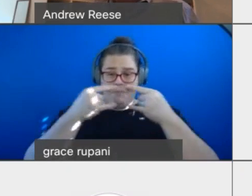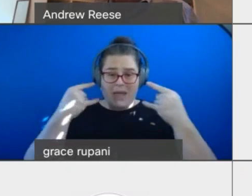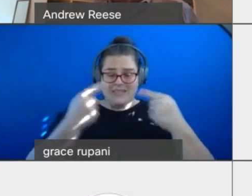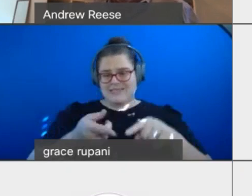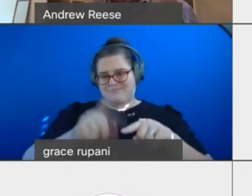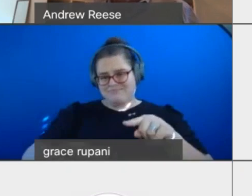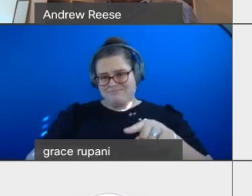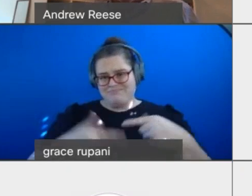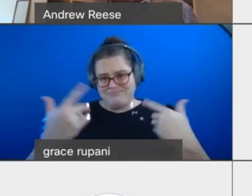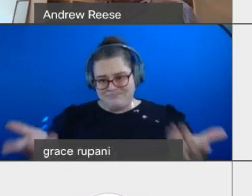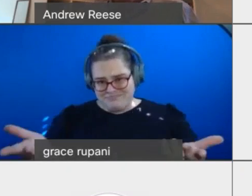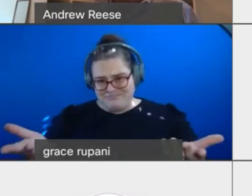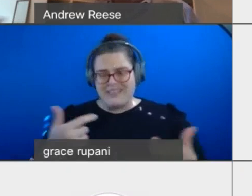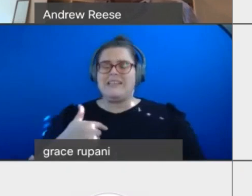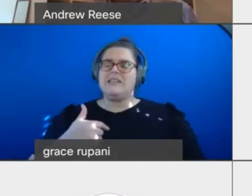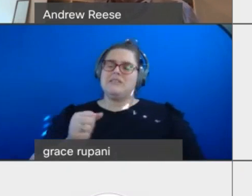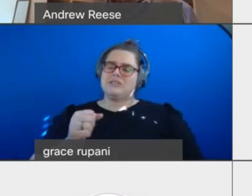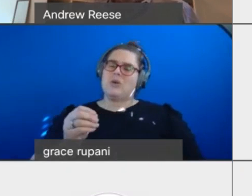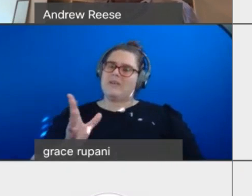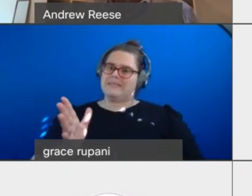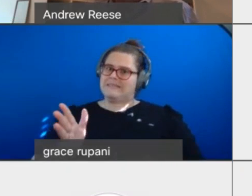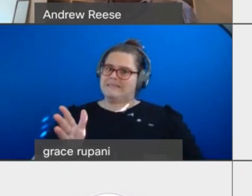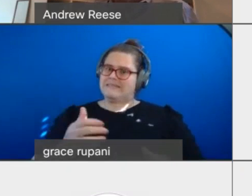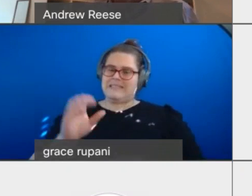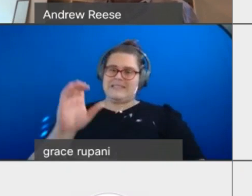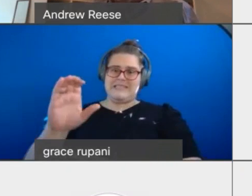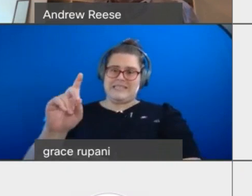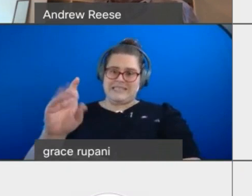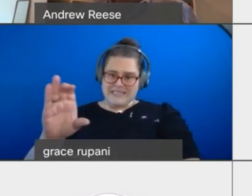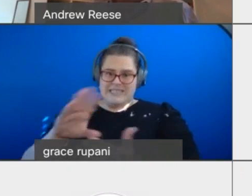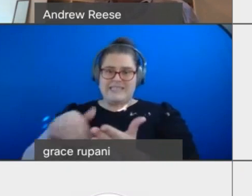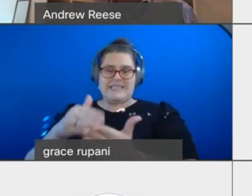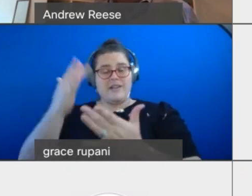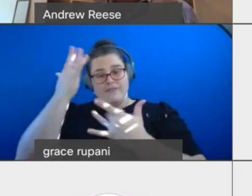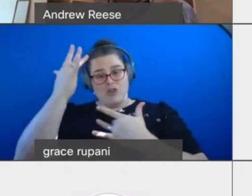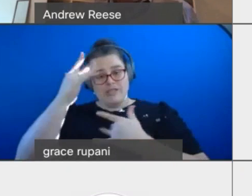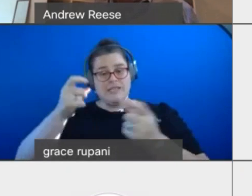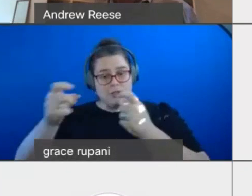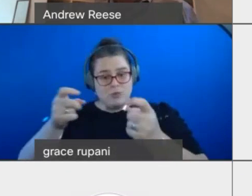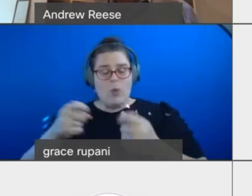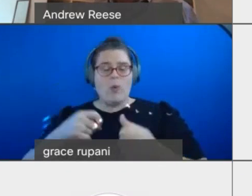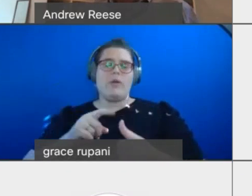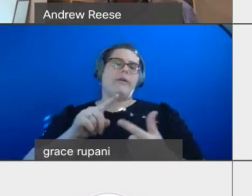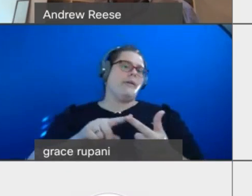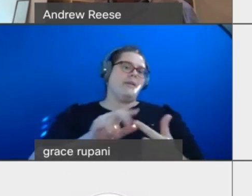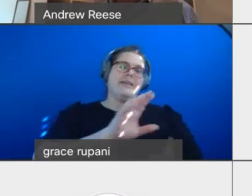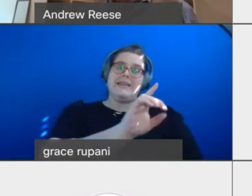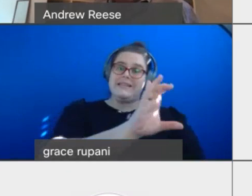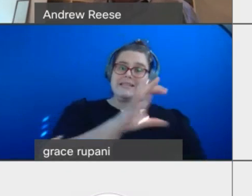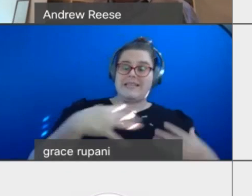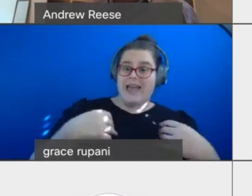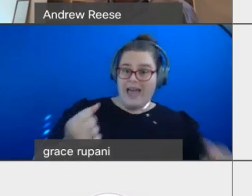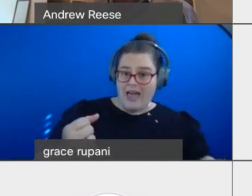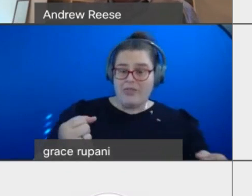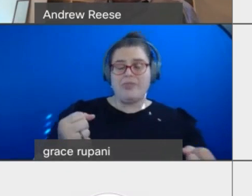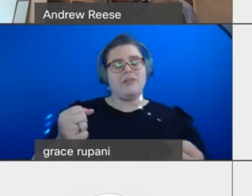There is a strong recommendation from the CDC, from DC Health, that people